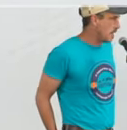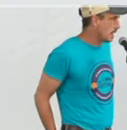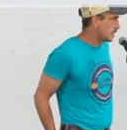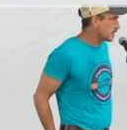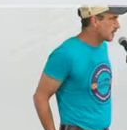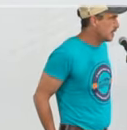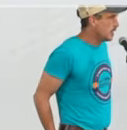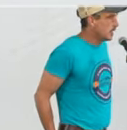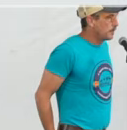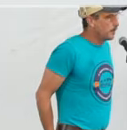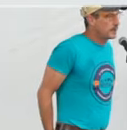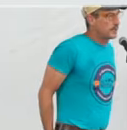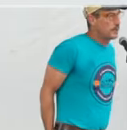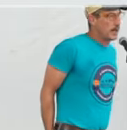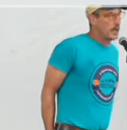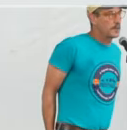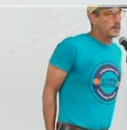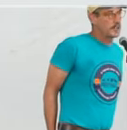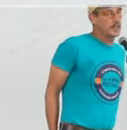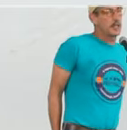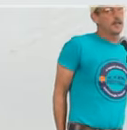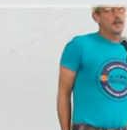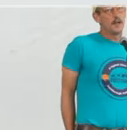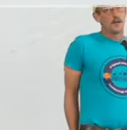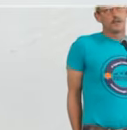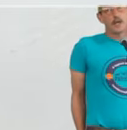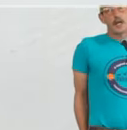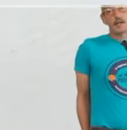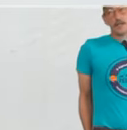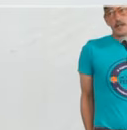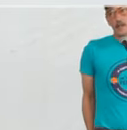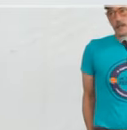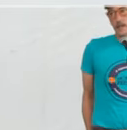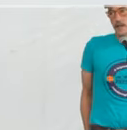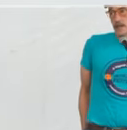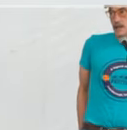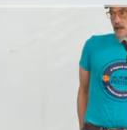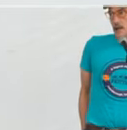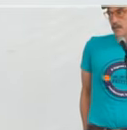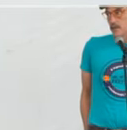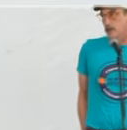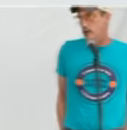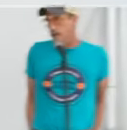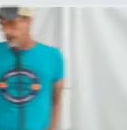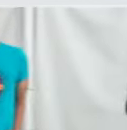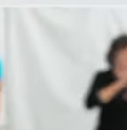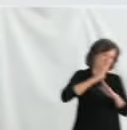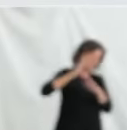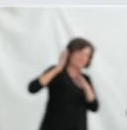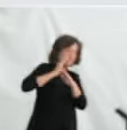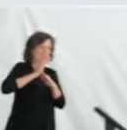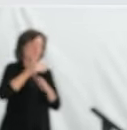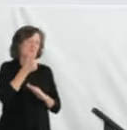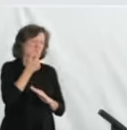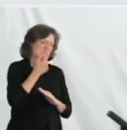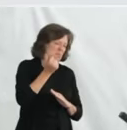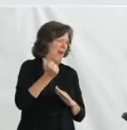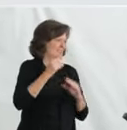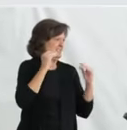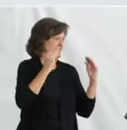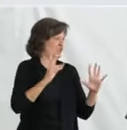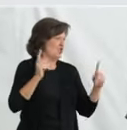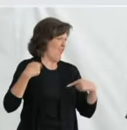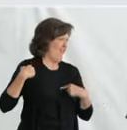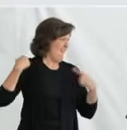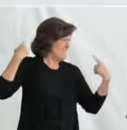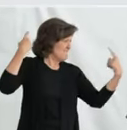in the audience, but Mrs. Baird was the single greatest teacher that ever lived. And this